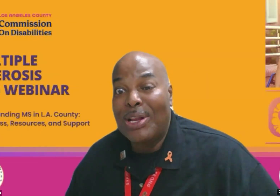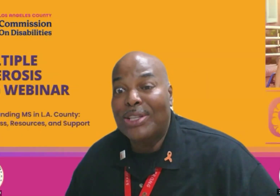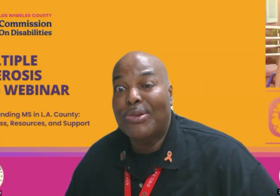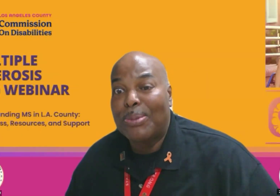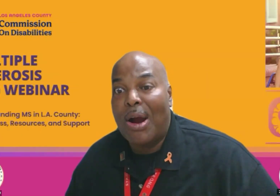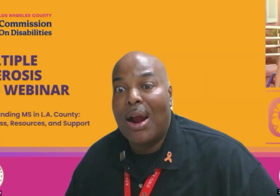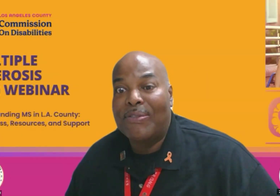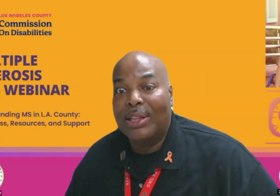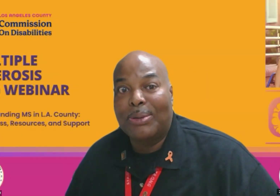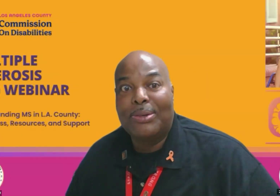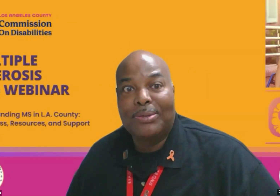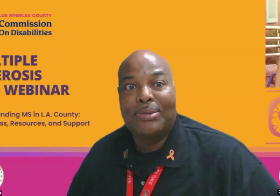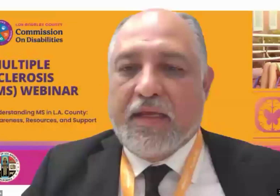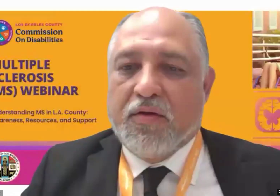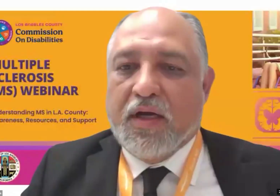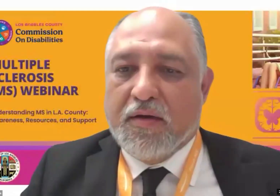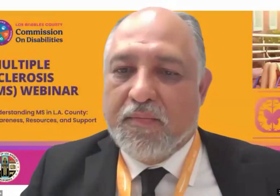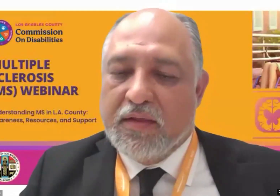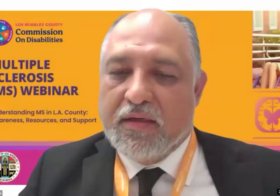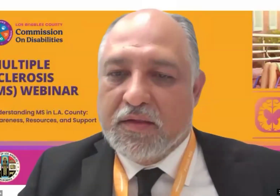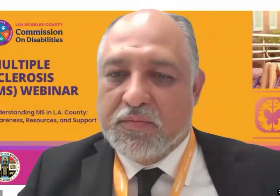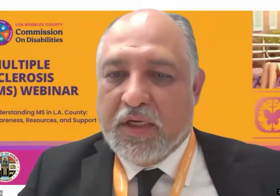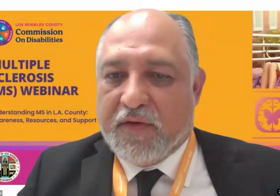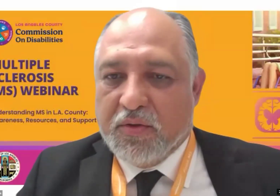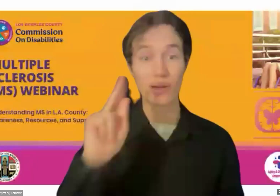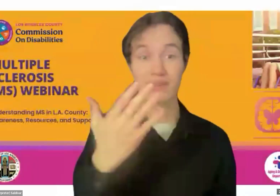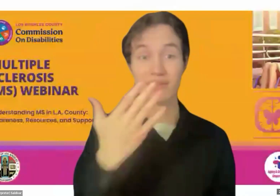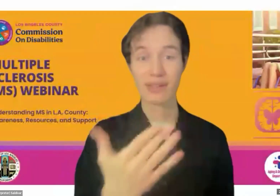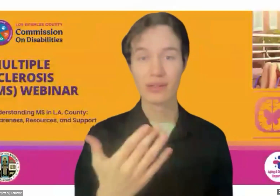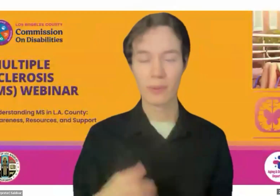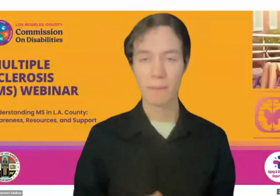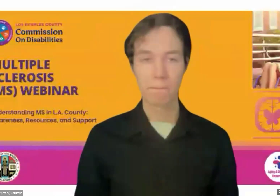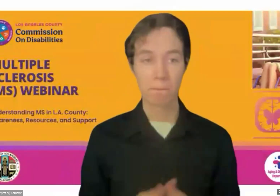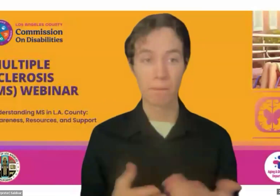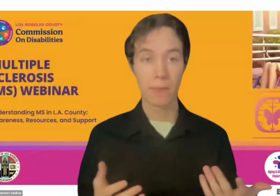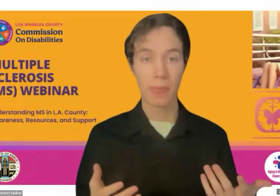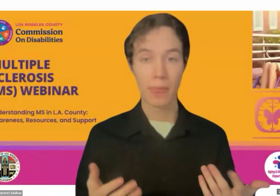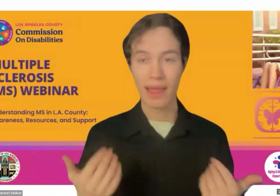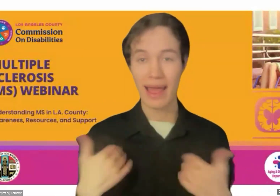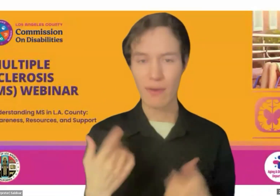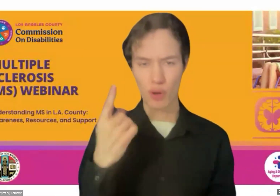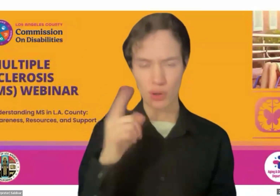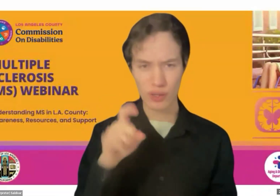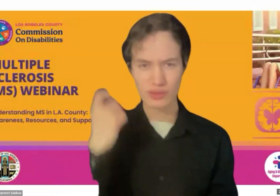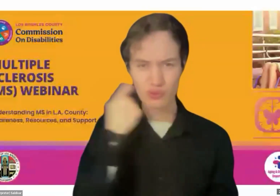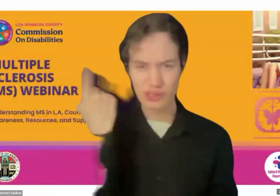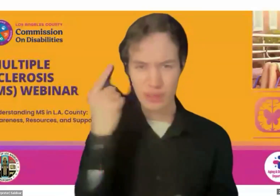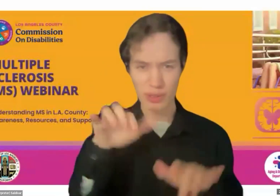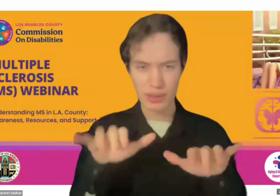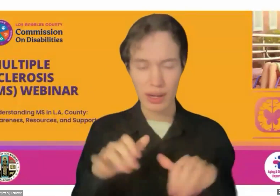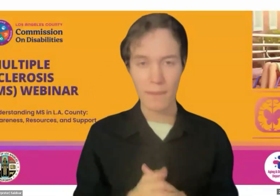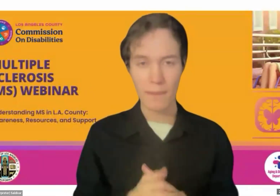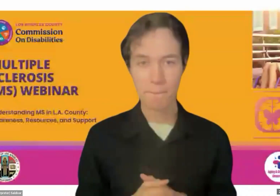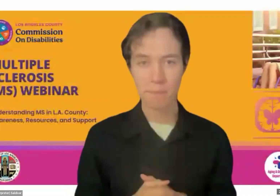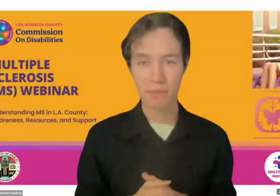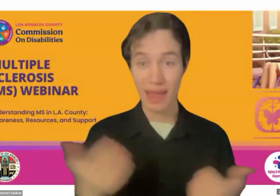groups are available. Thank you. And then it's probably a follow-up question that was typed in. Is there